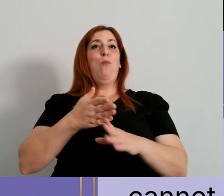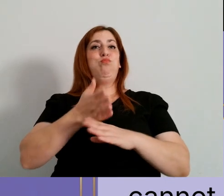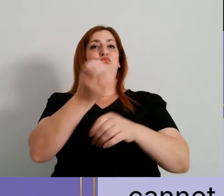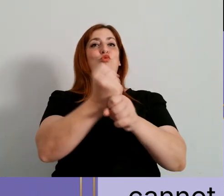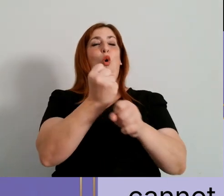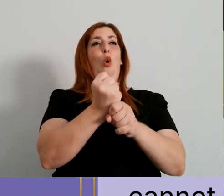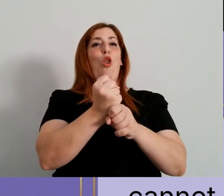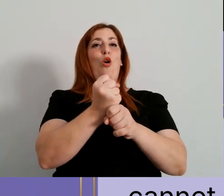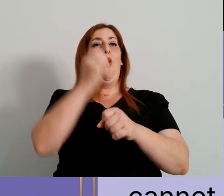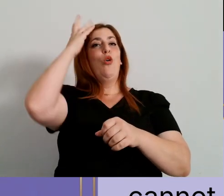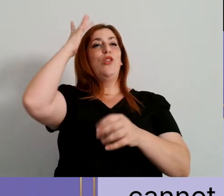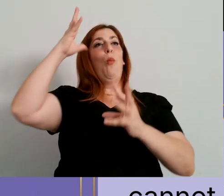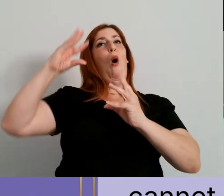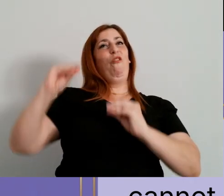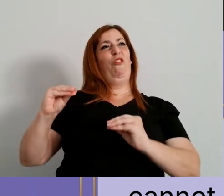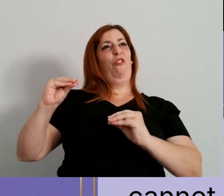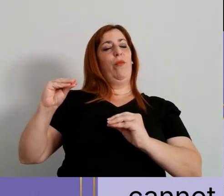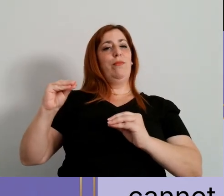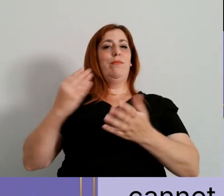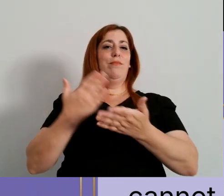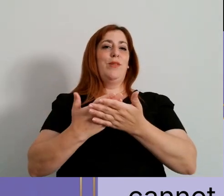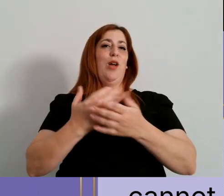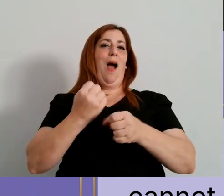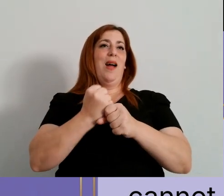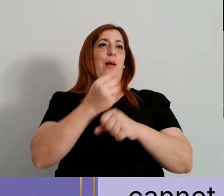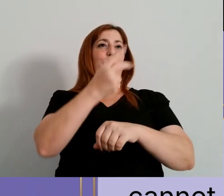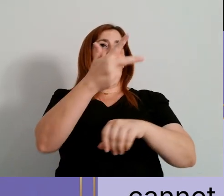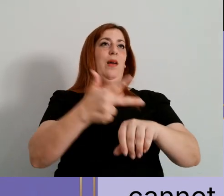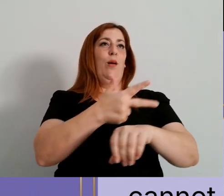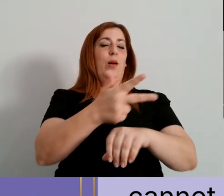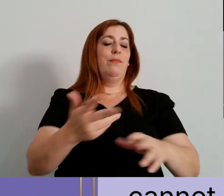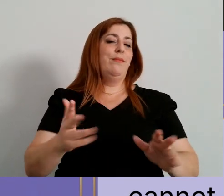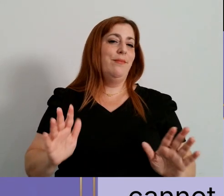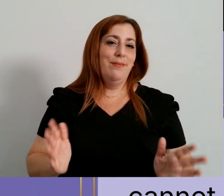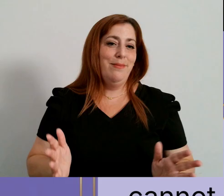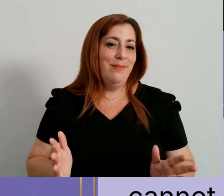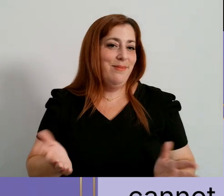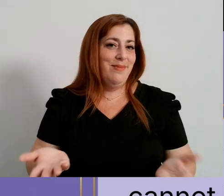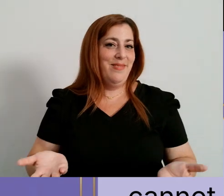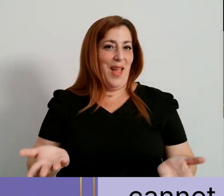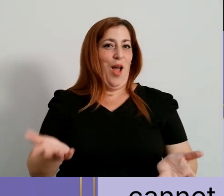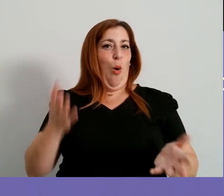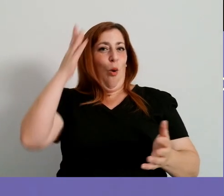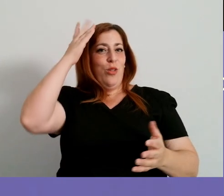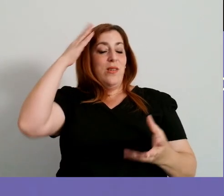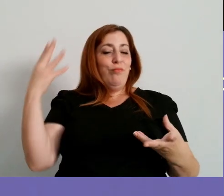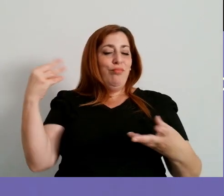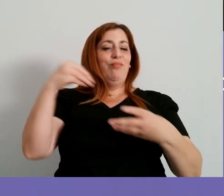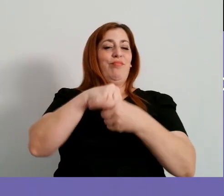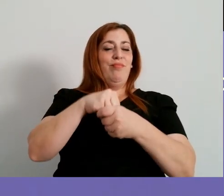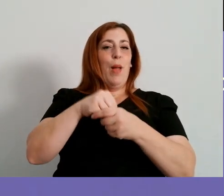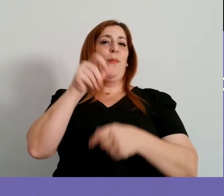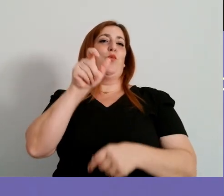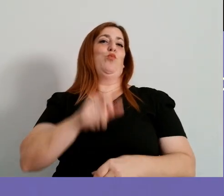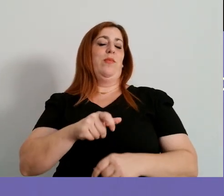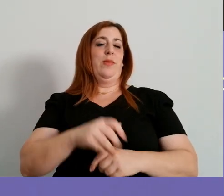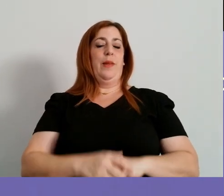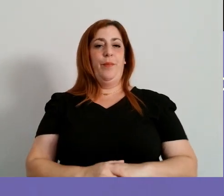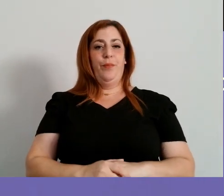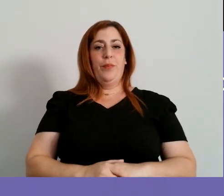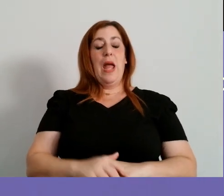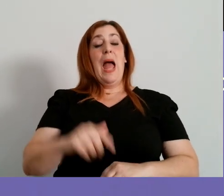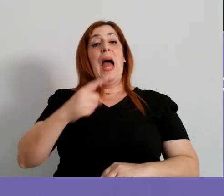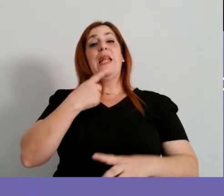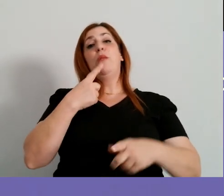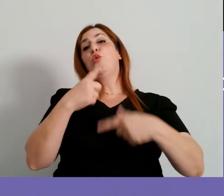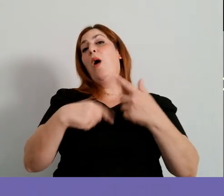Well, fortunately and unfortunately depends on the person. So let's talk about employment first.